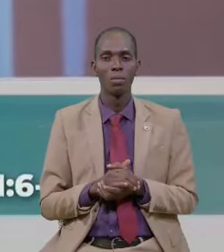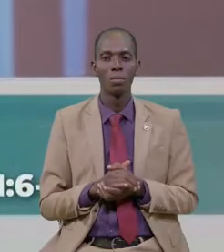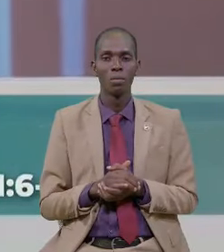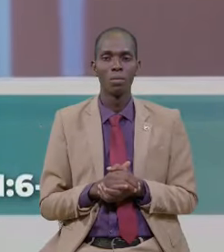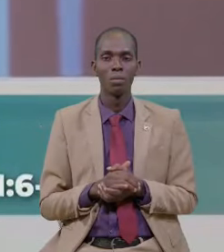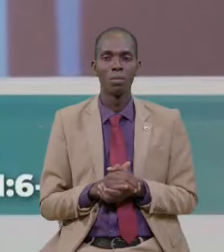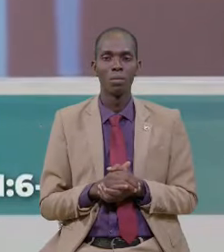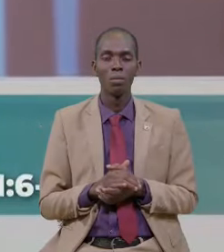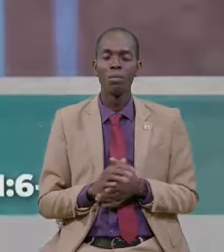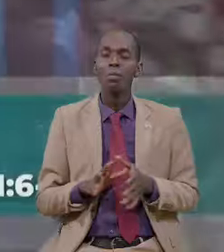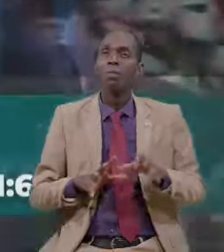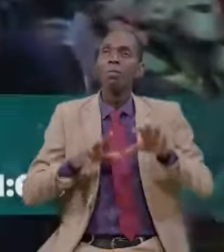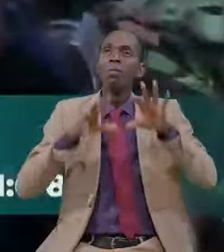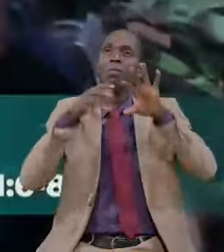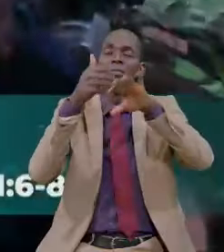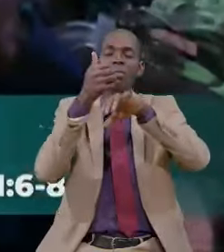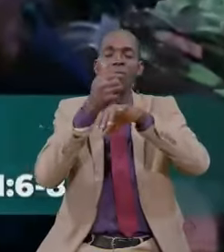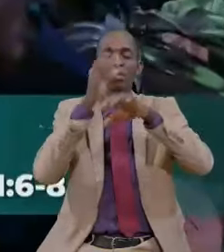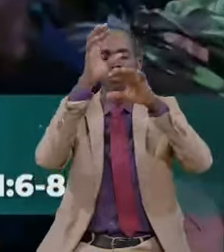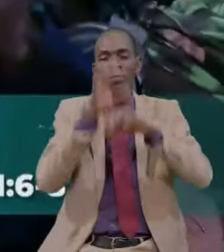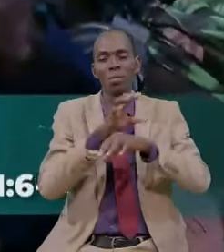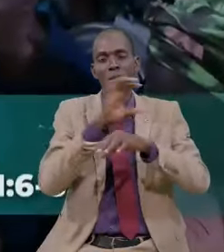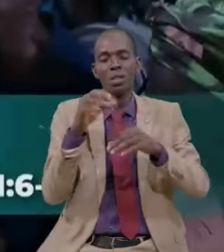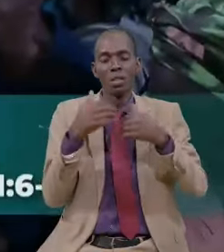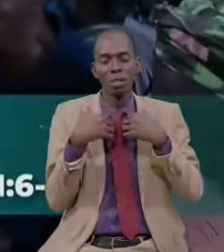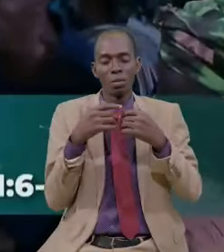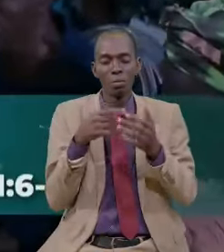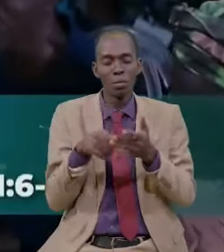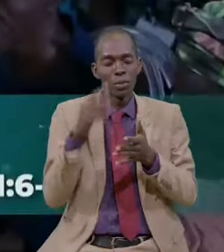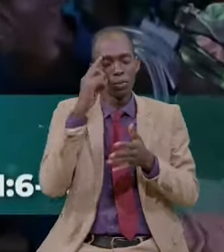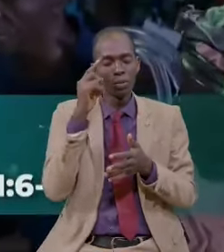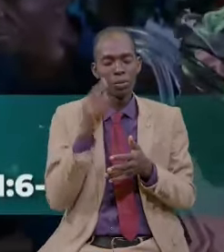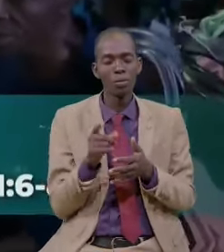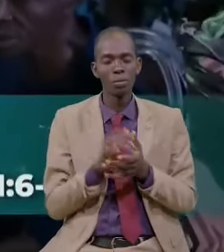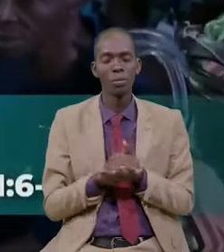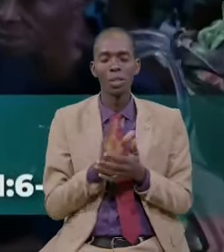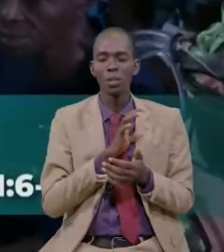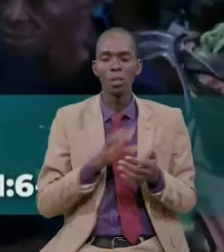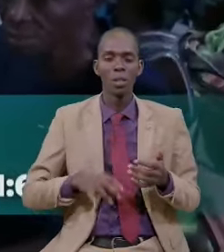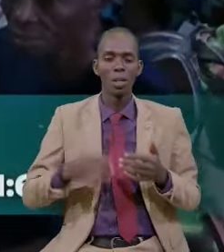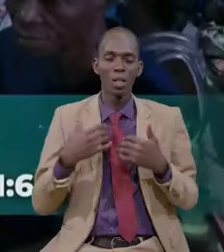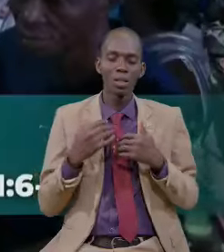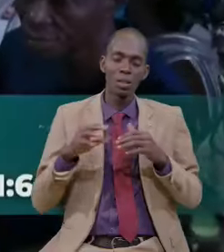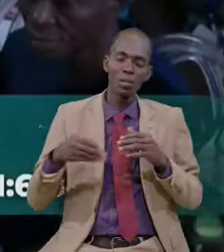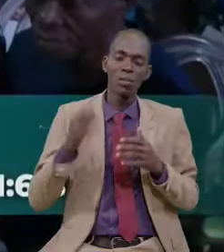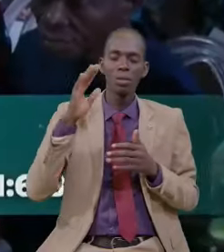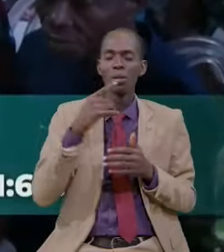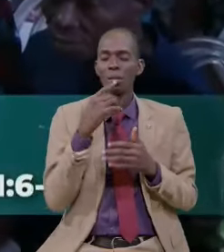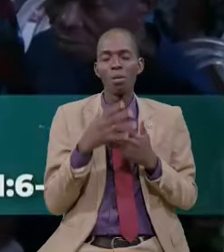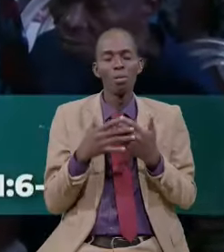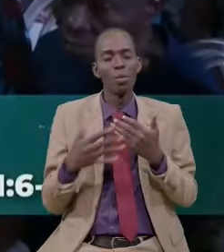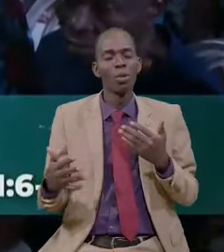Calvary has paid it all. Christ has shed his blood. Christ has declared,